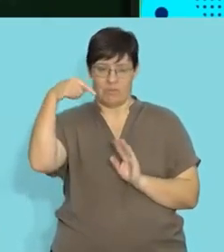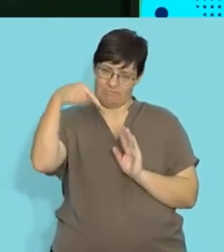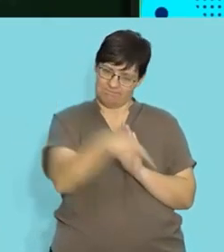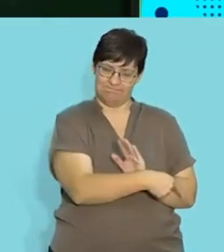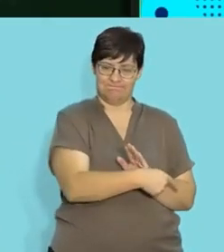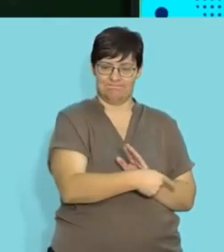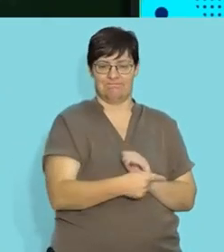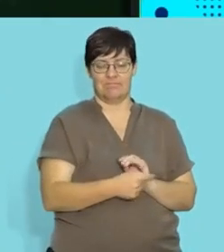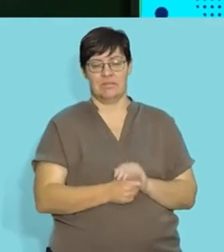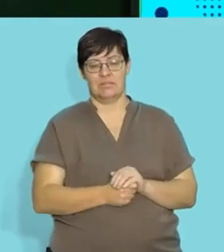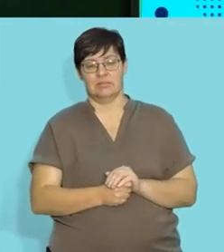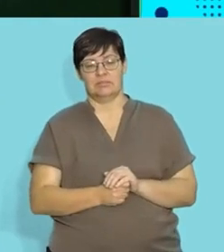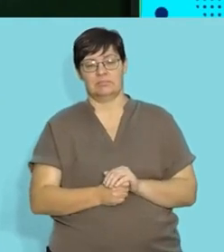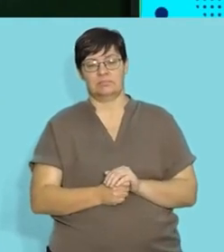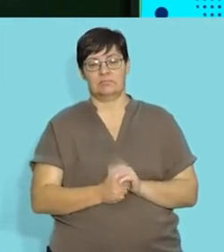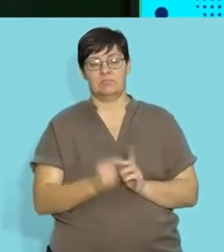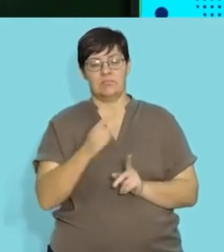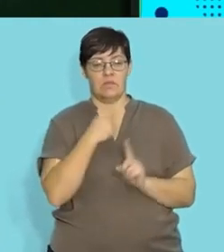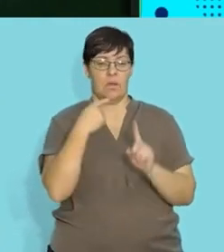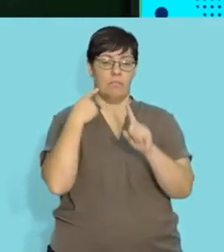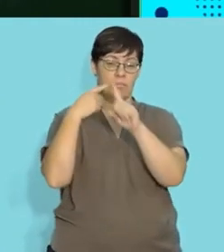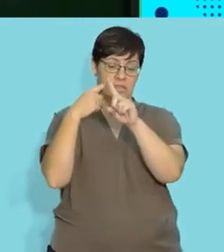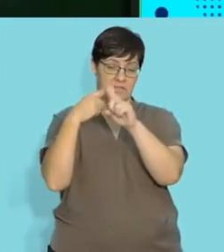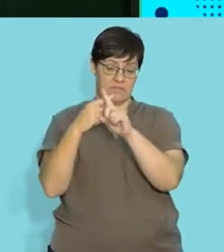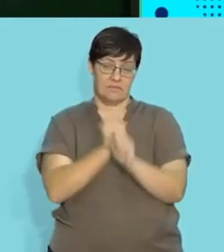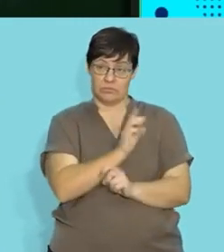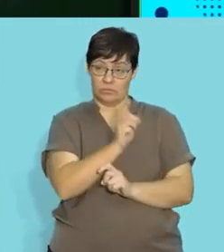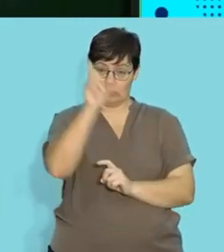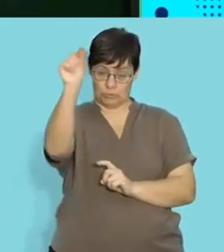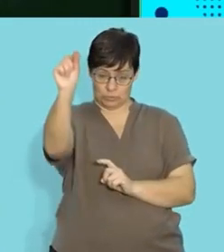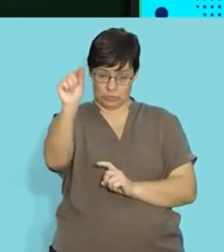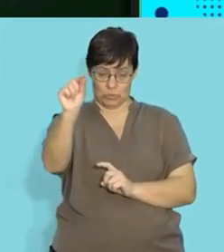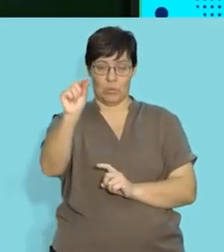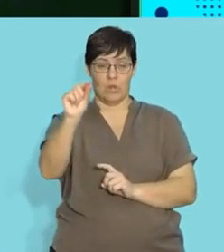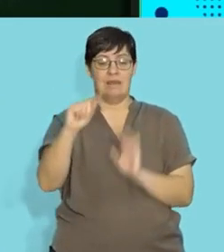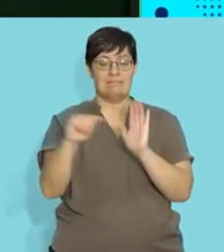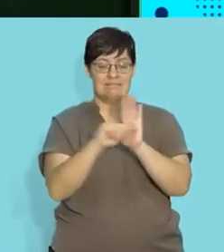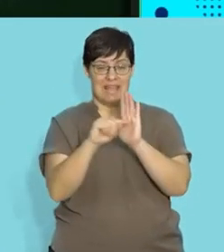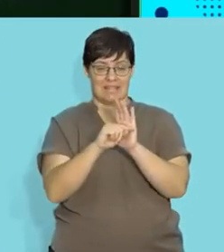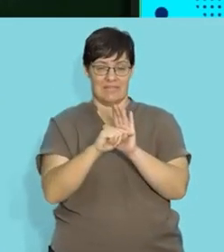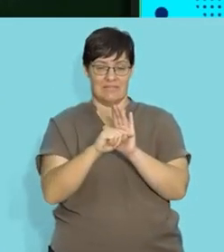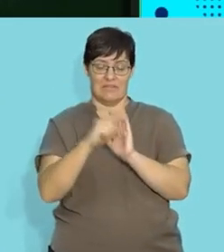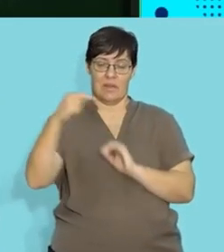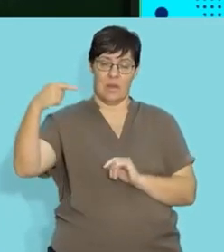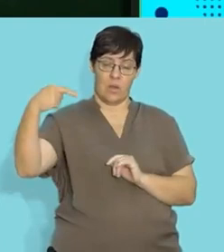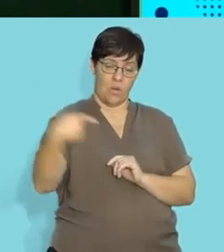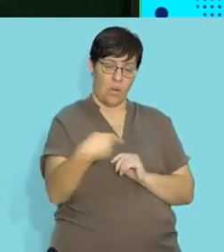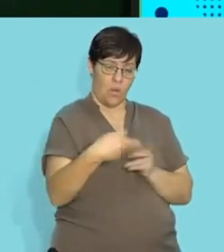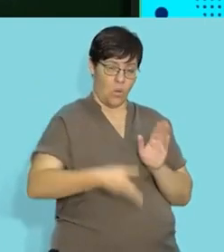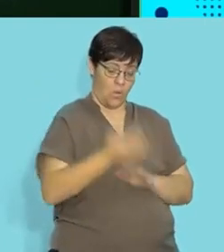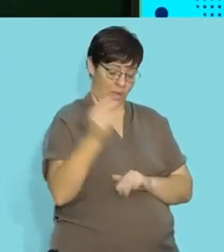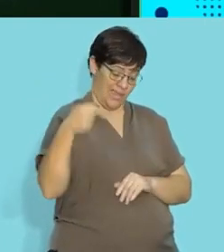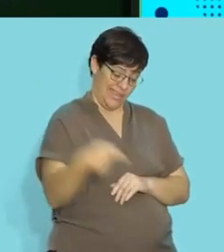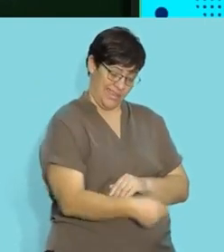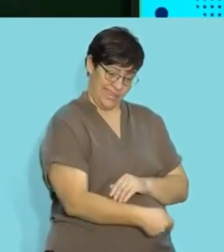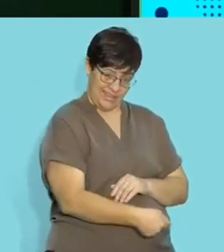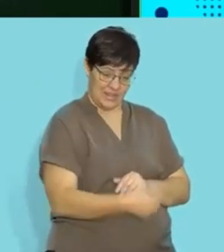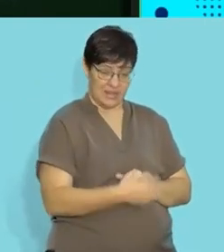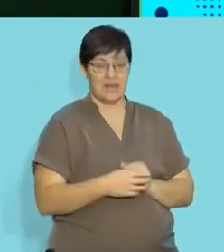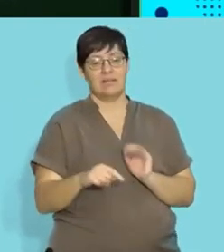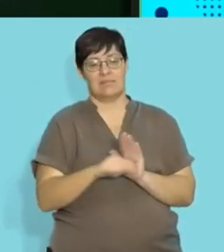when we understand the context of a positive stimulus, we know that it's a direction in which they're moving towards, and then